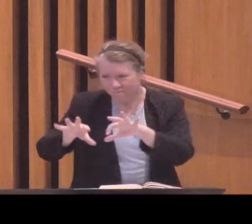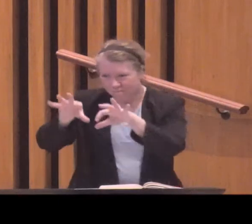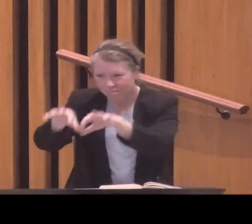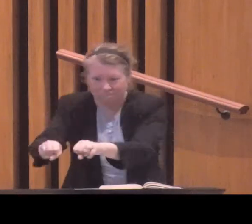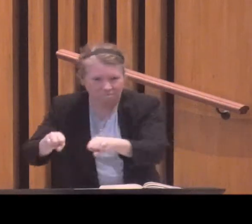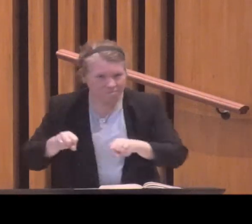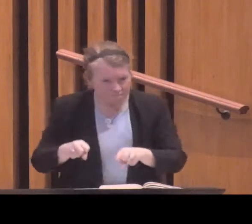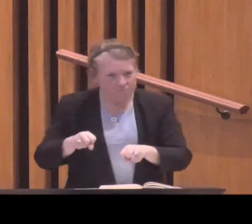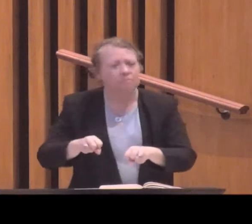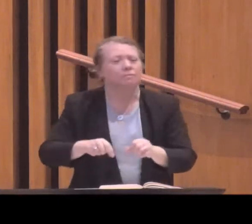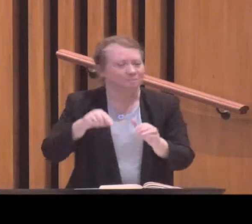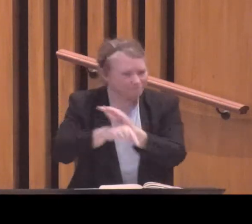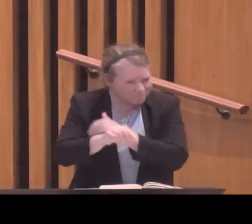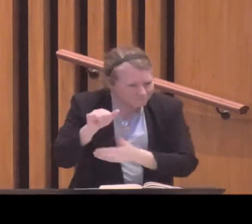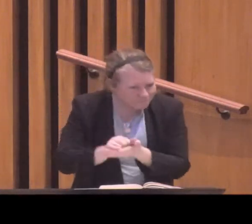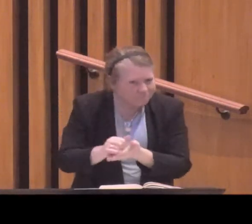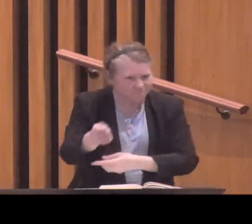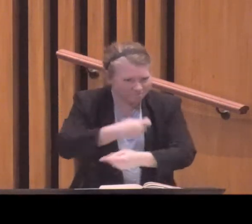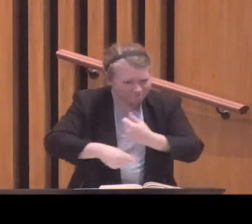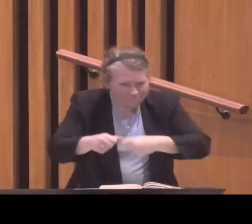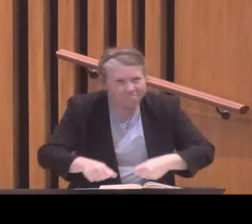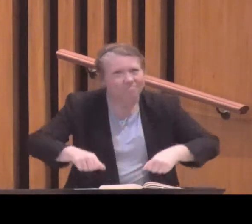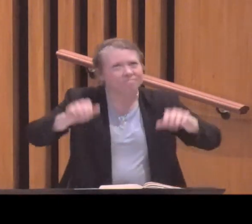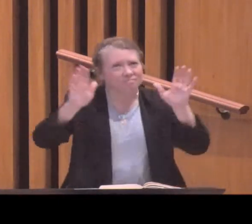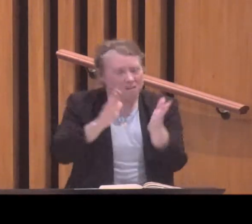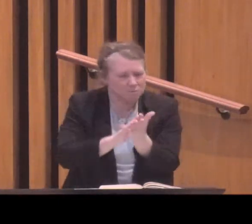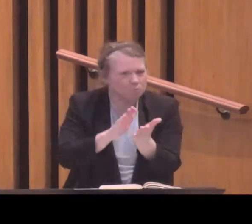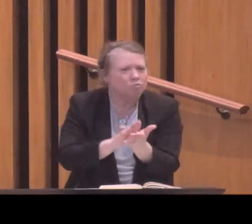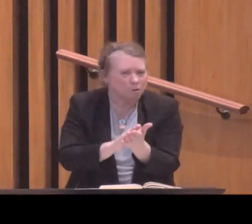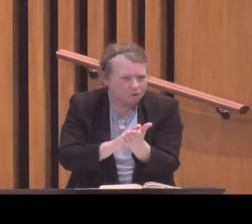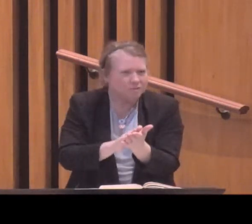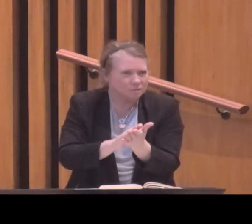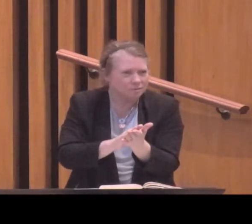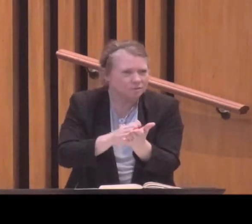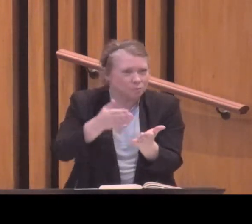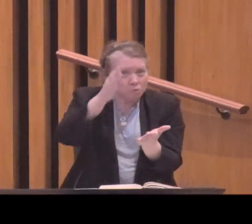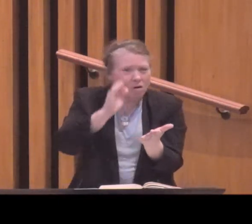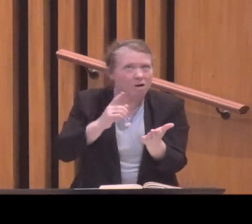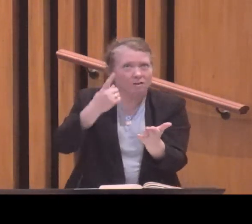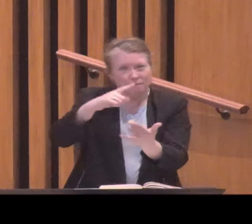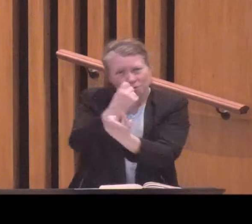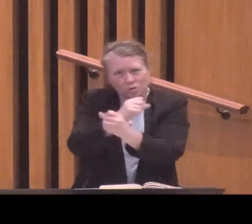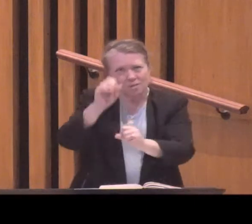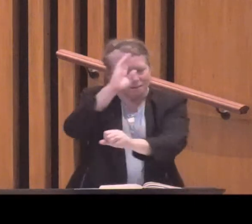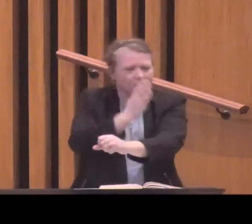ram and offered it up as a holocaust in place of his son.